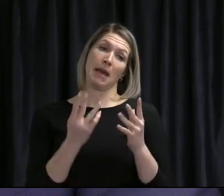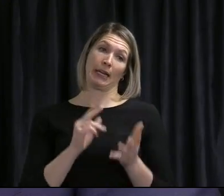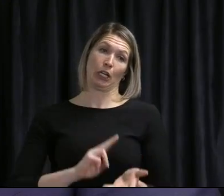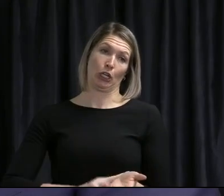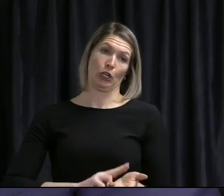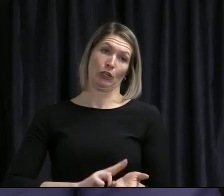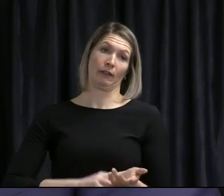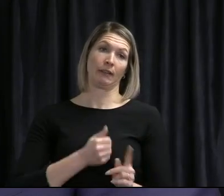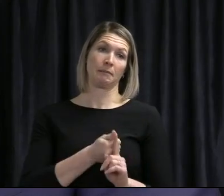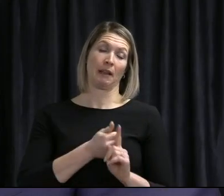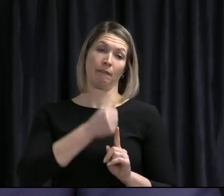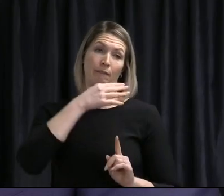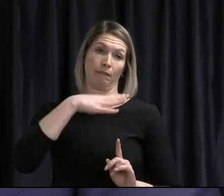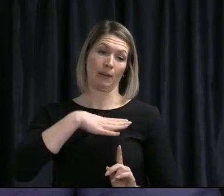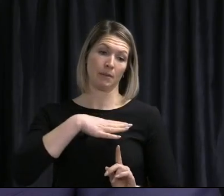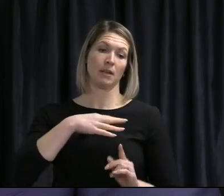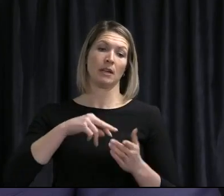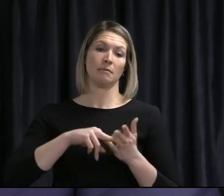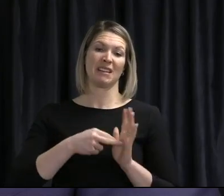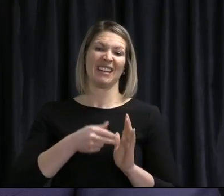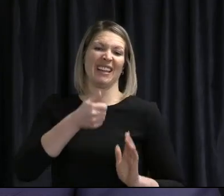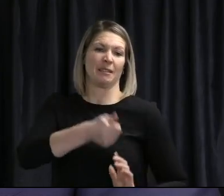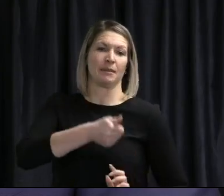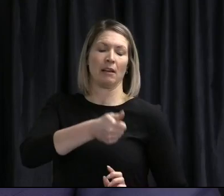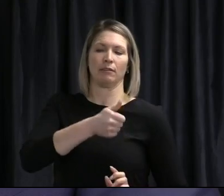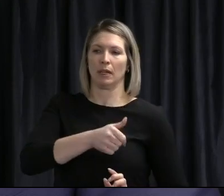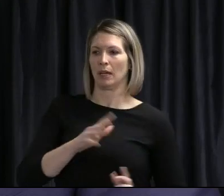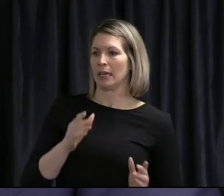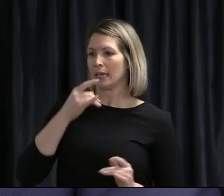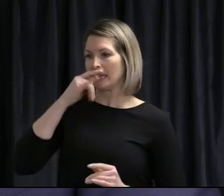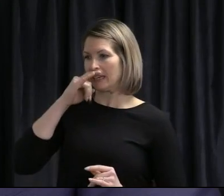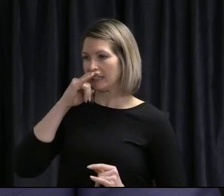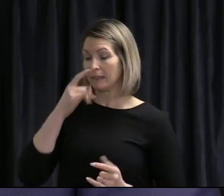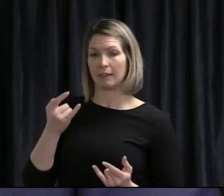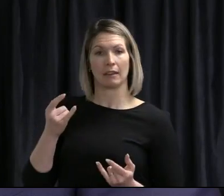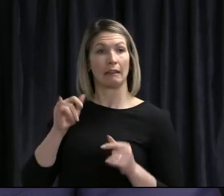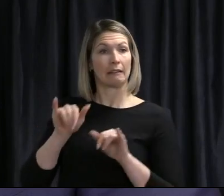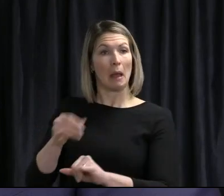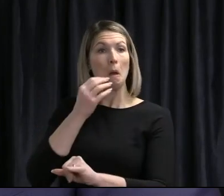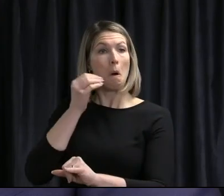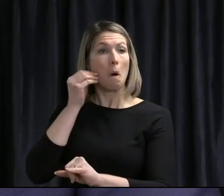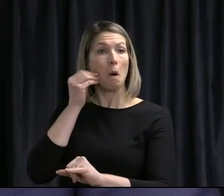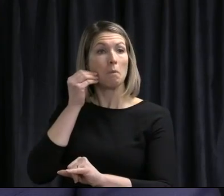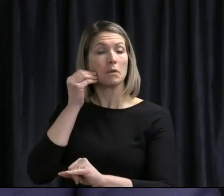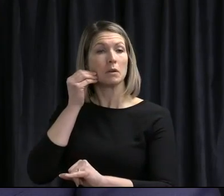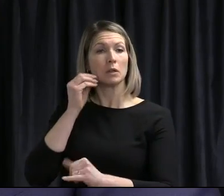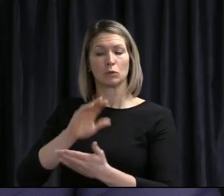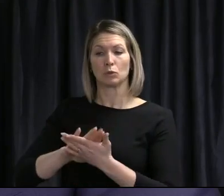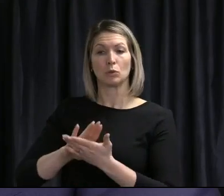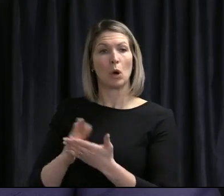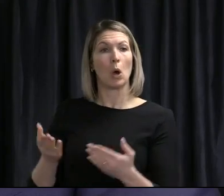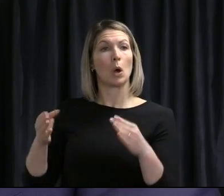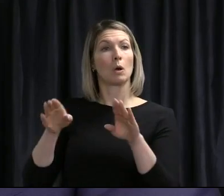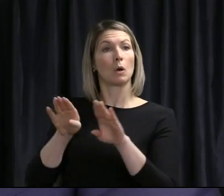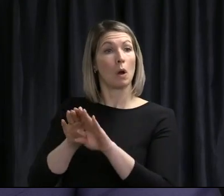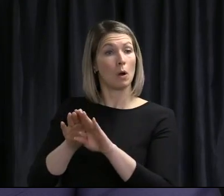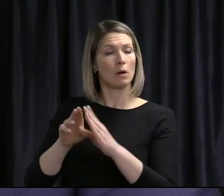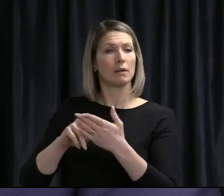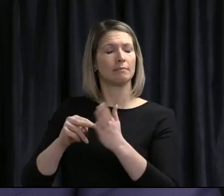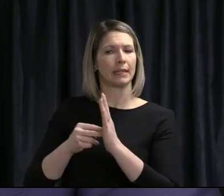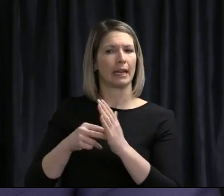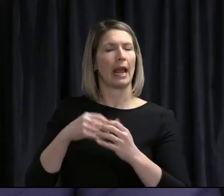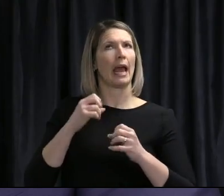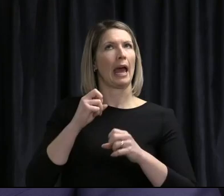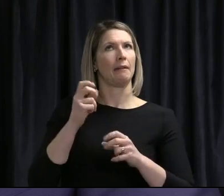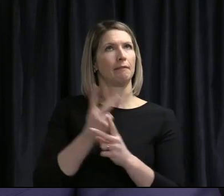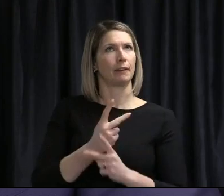having to provide potentially childcare now with the schools closing. In terms of sustainability, we have